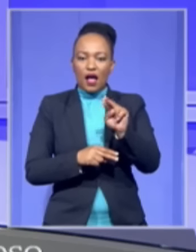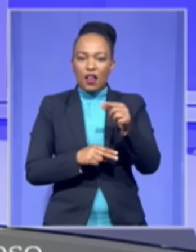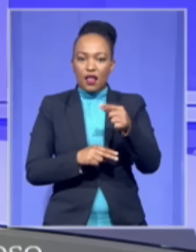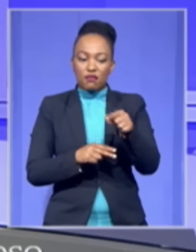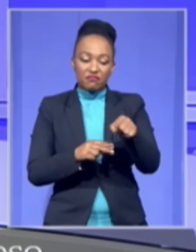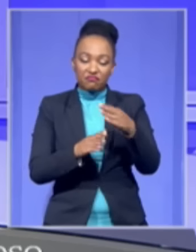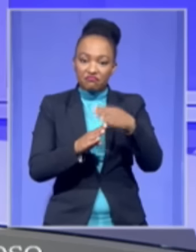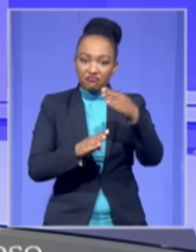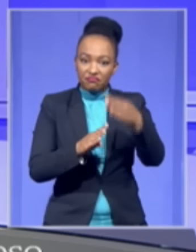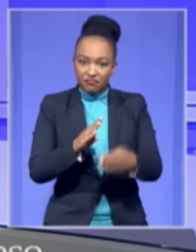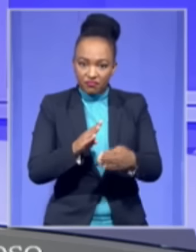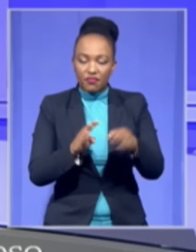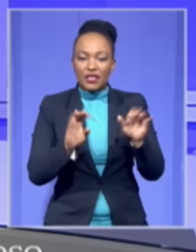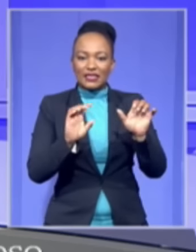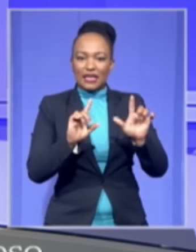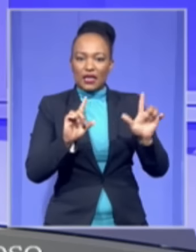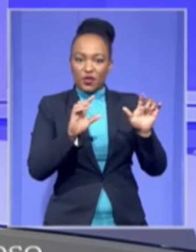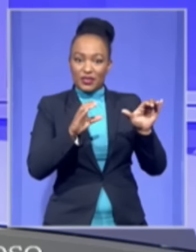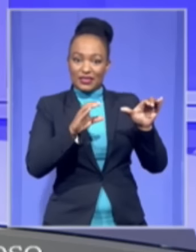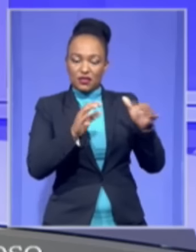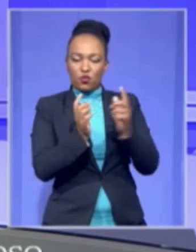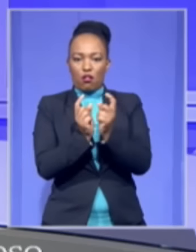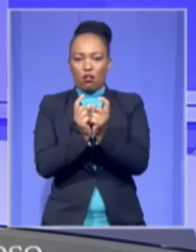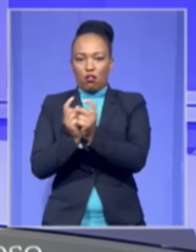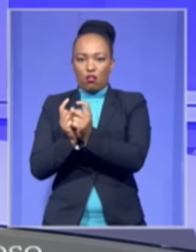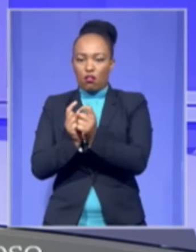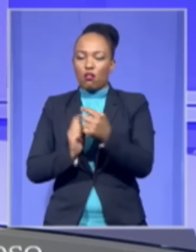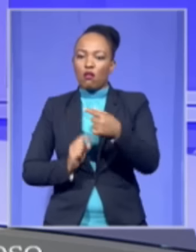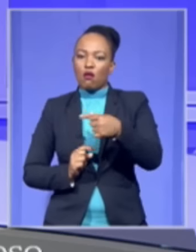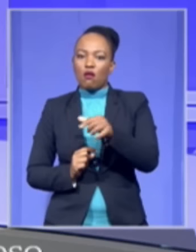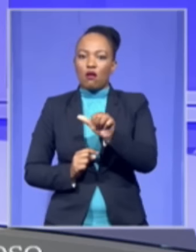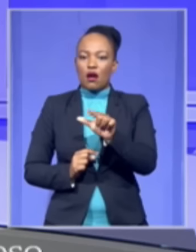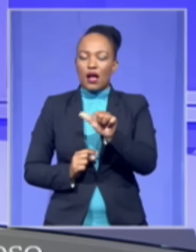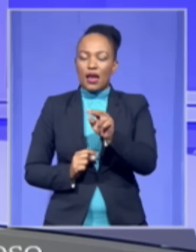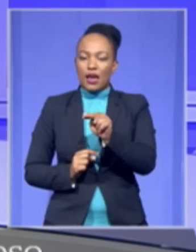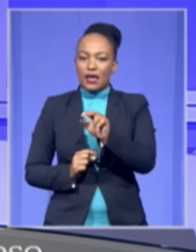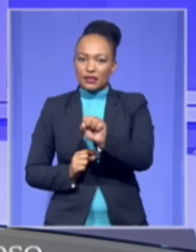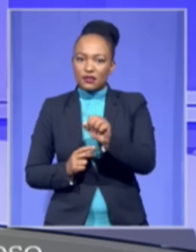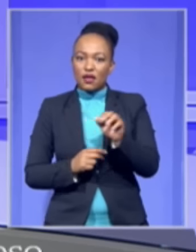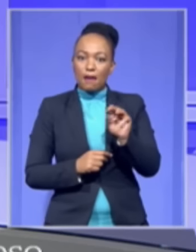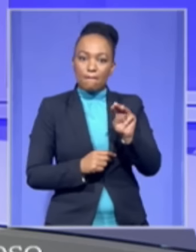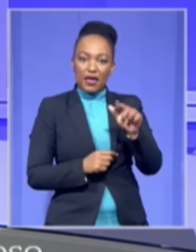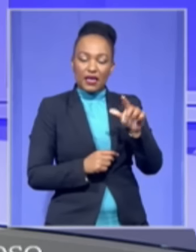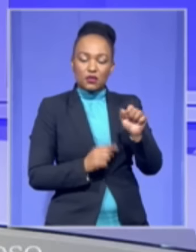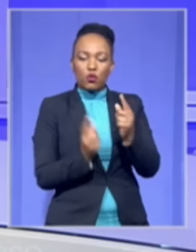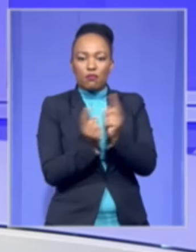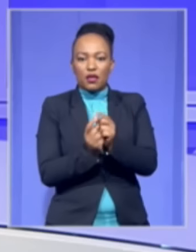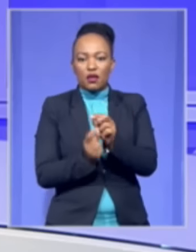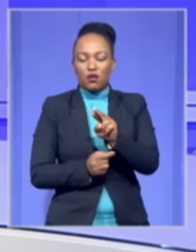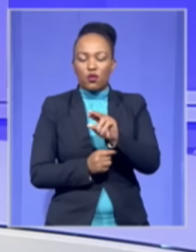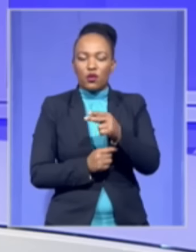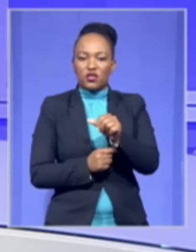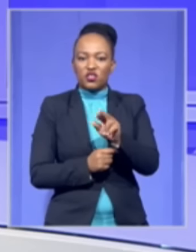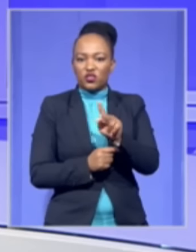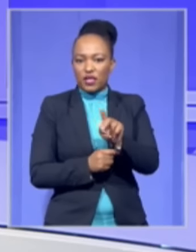jwa beke. Sundowns e tshameka le Marumo Gallants fa Magesi FC e thulana le Richards Bay.